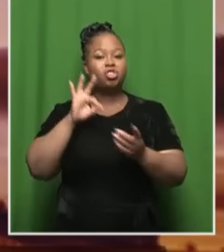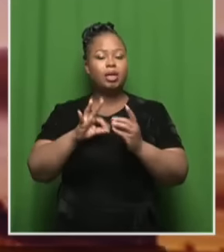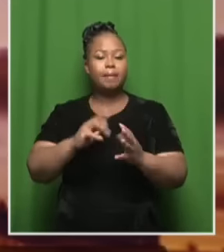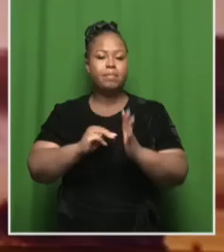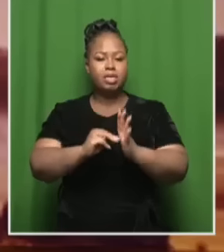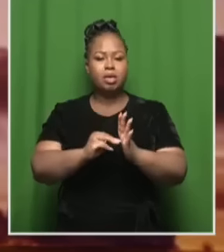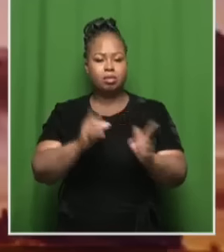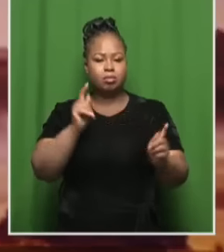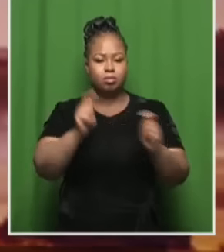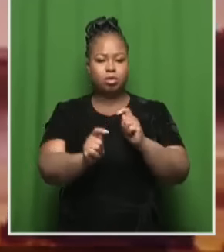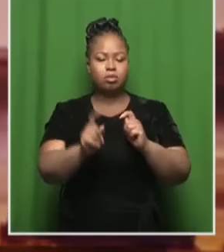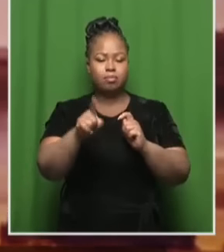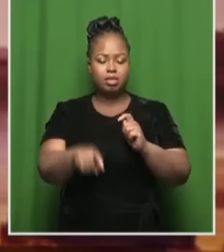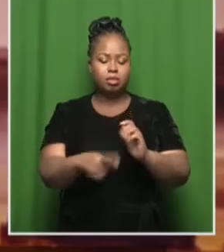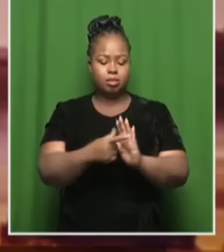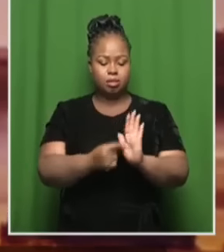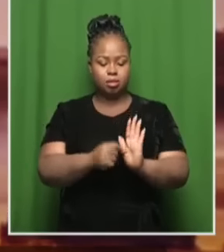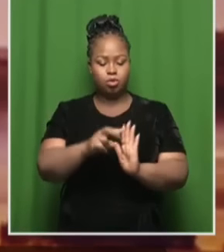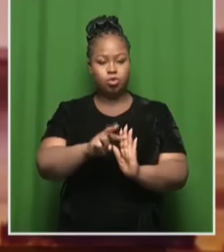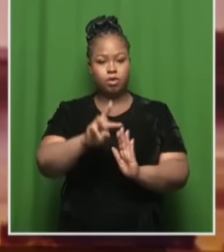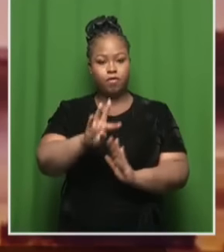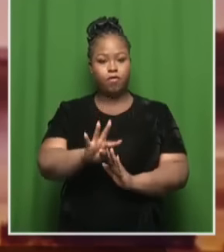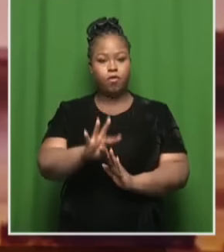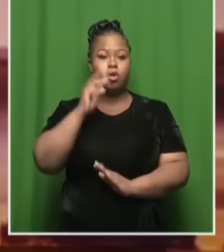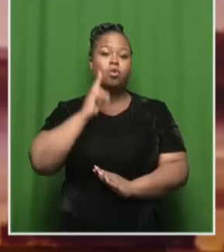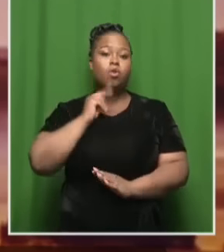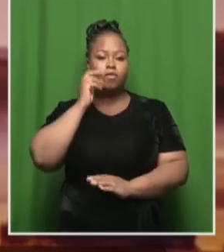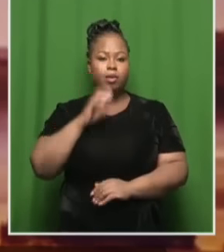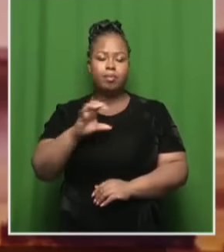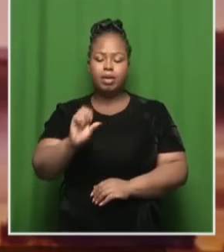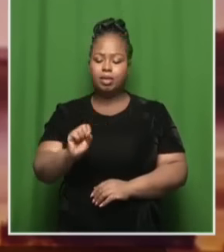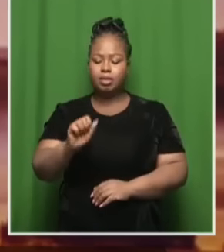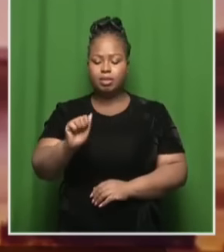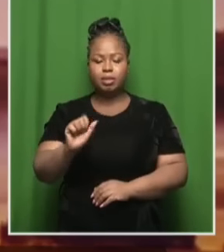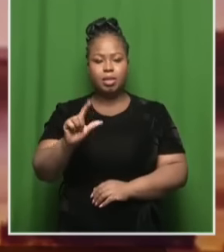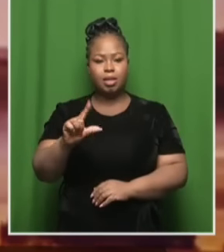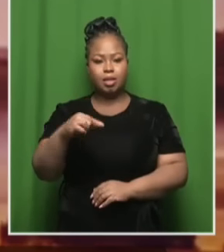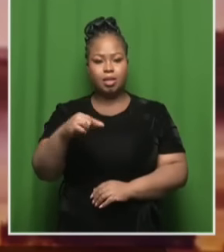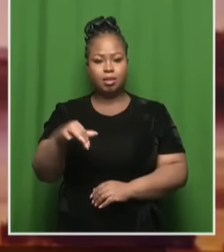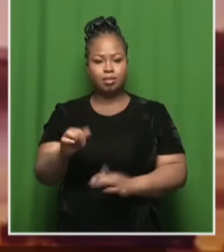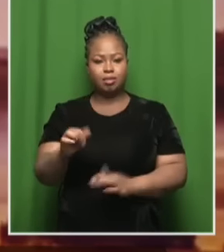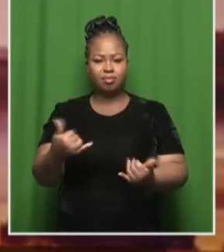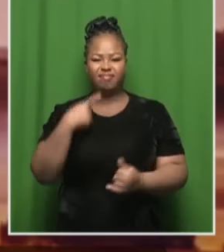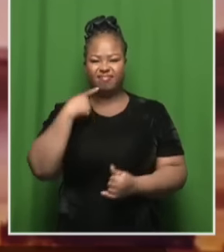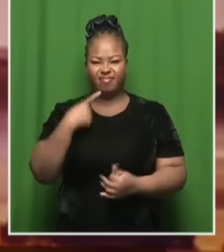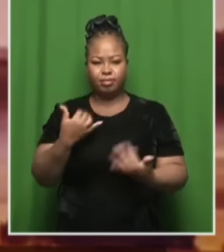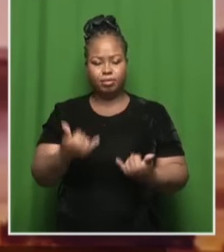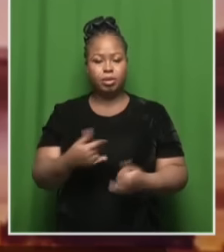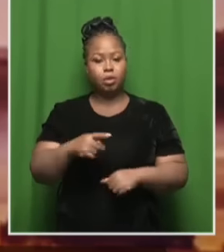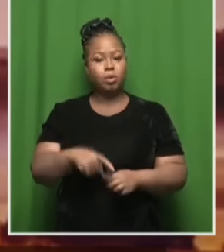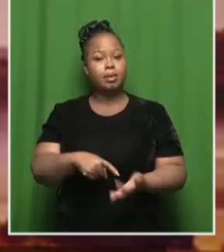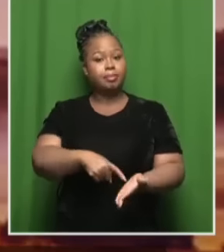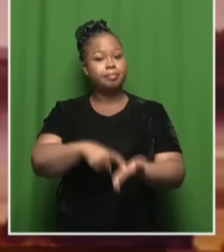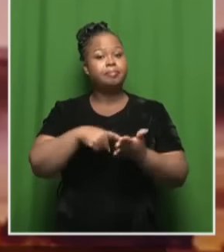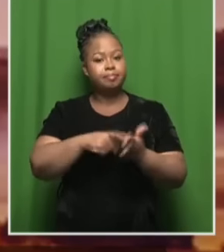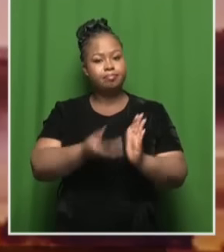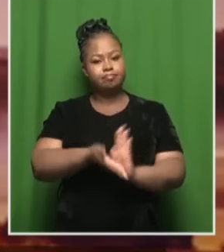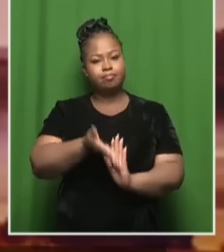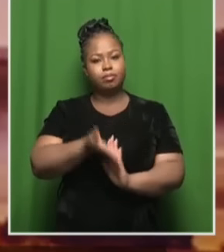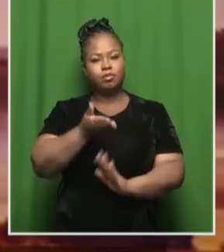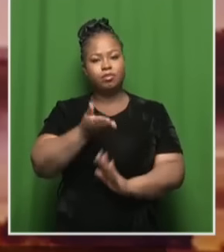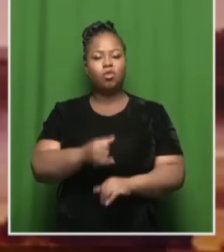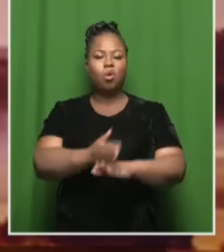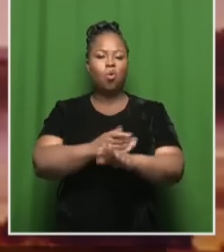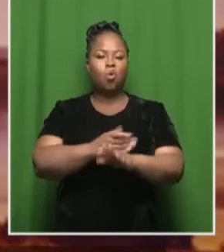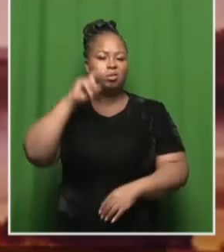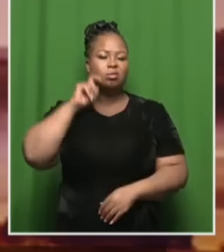by the 24th of November. The South African Local Government Association, or SALGA, says that the mandatory updating of